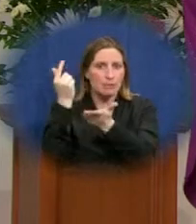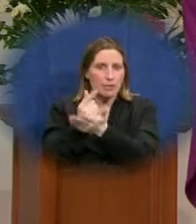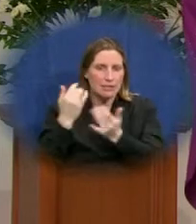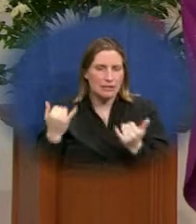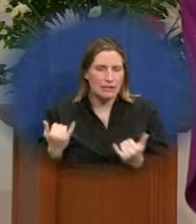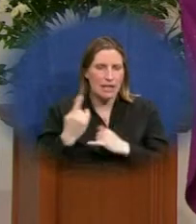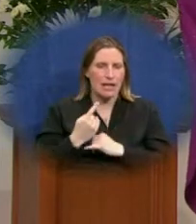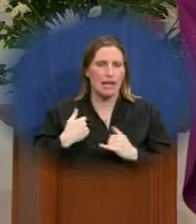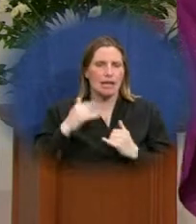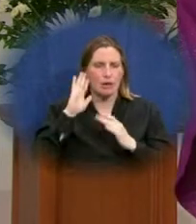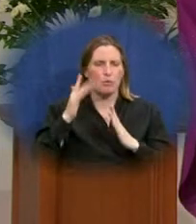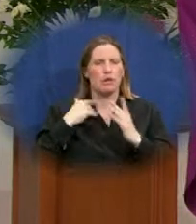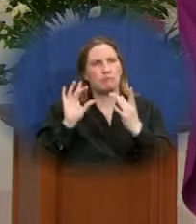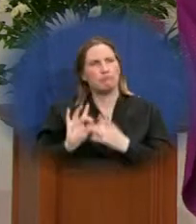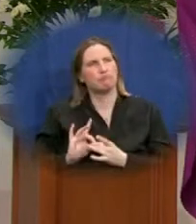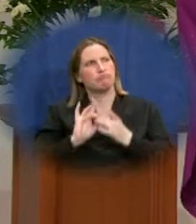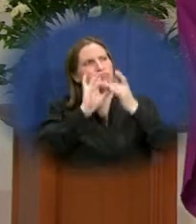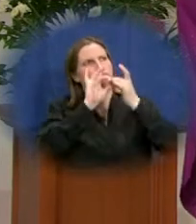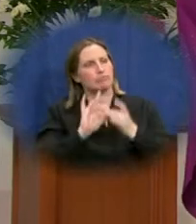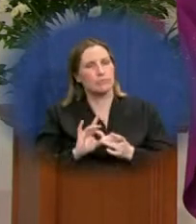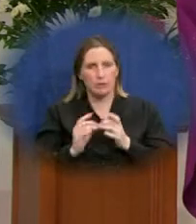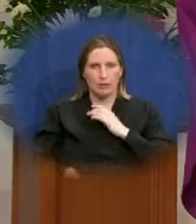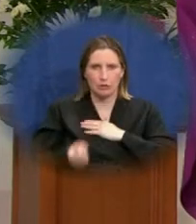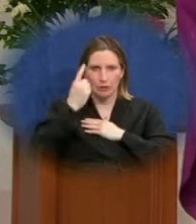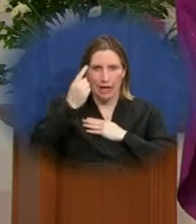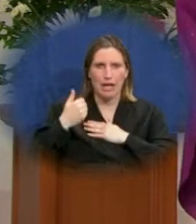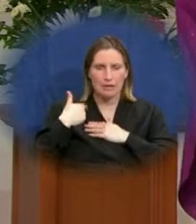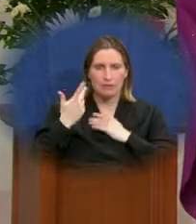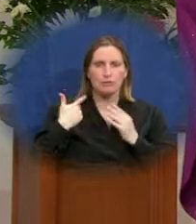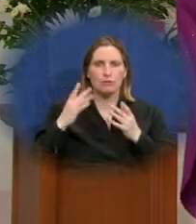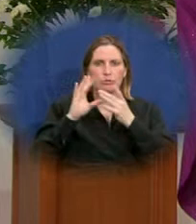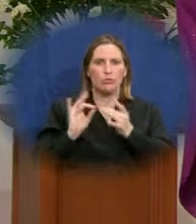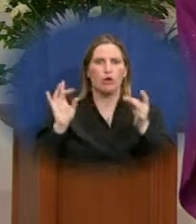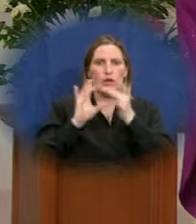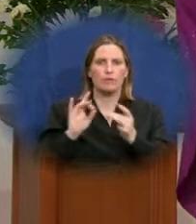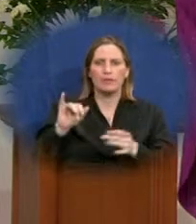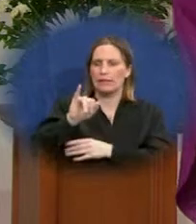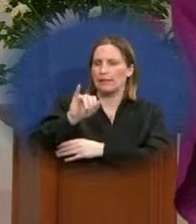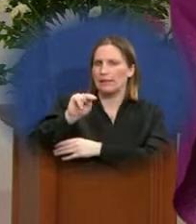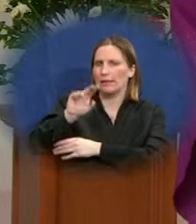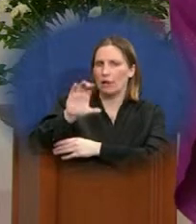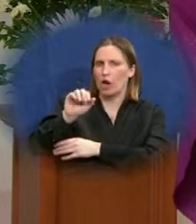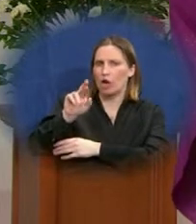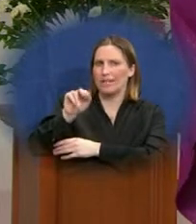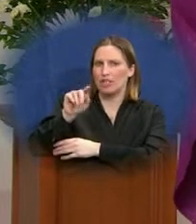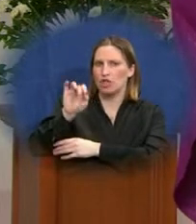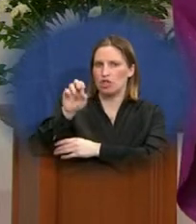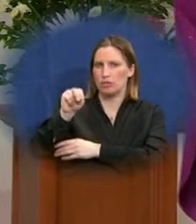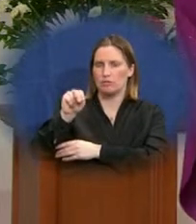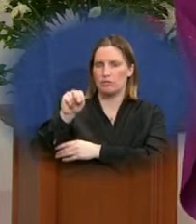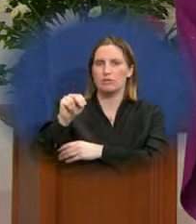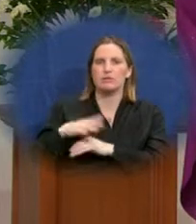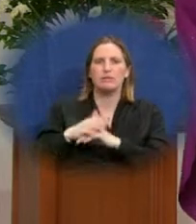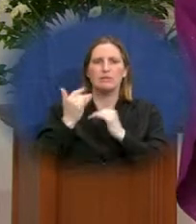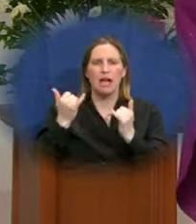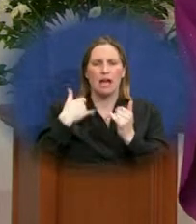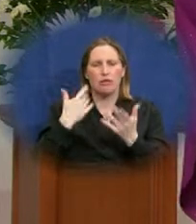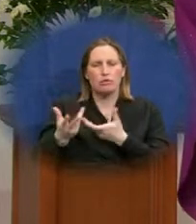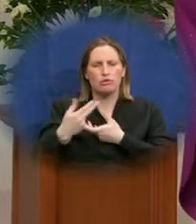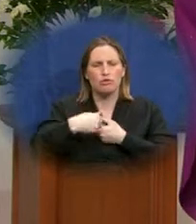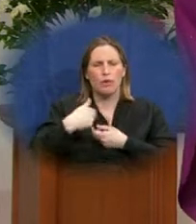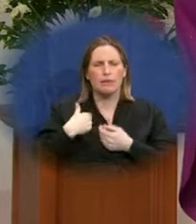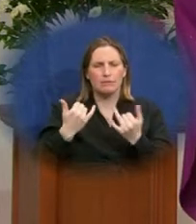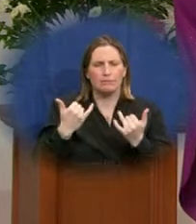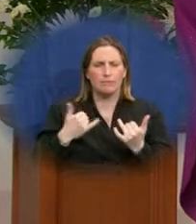more closely into the story of the Incarnation. So let us prepare to celebrate this sacred liturgy as we call